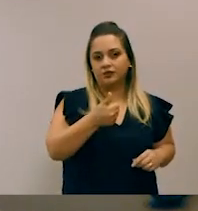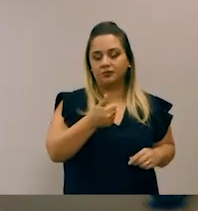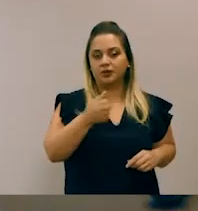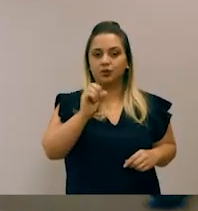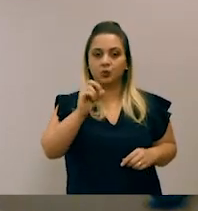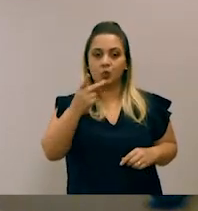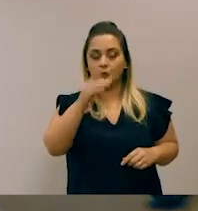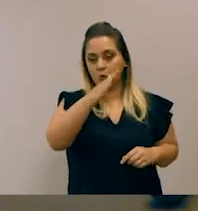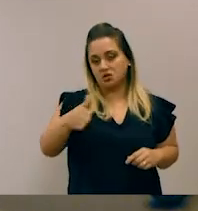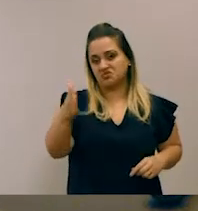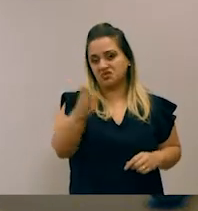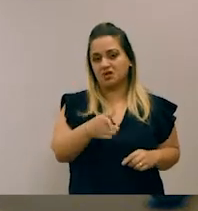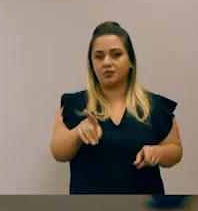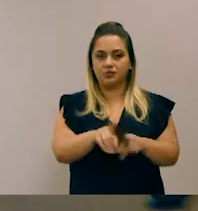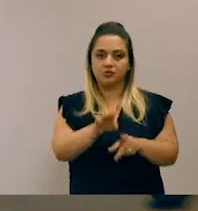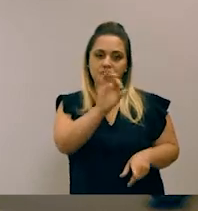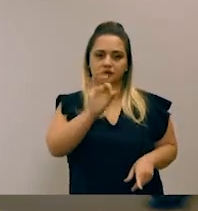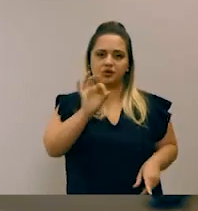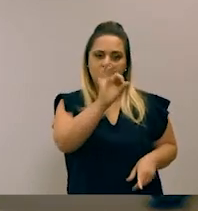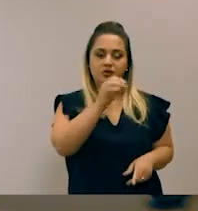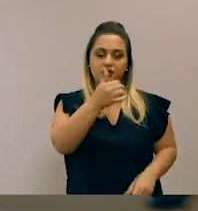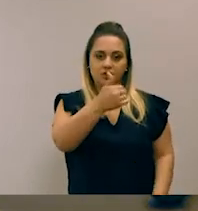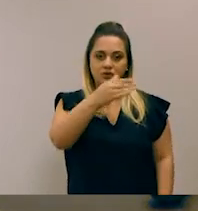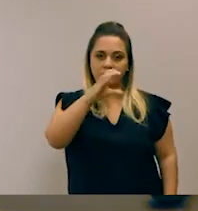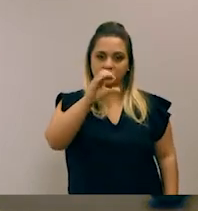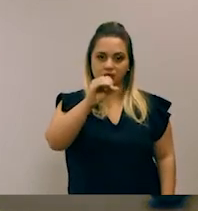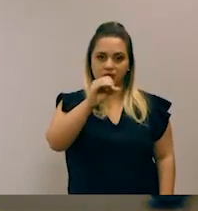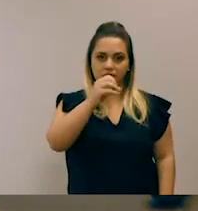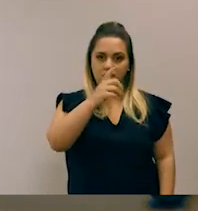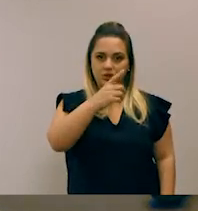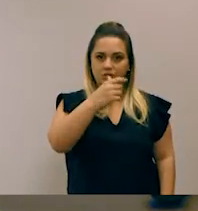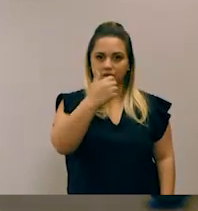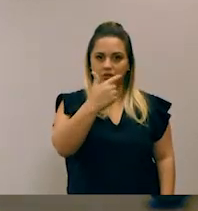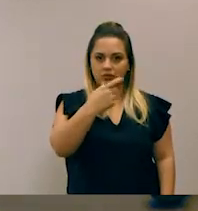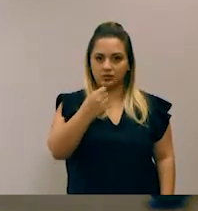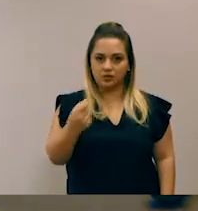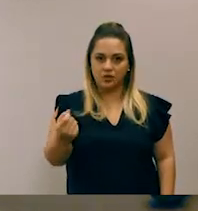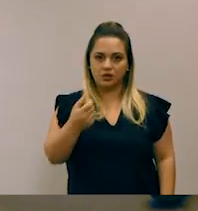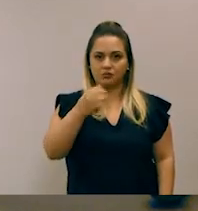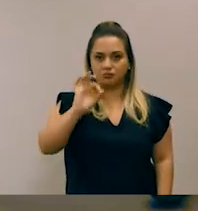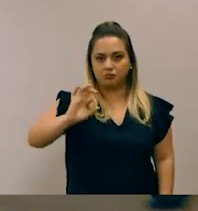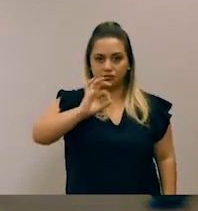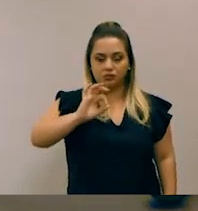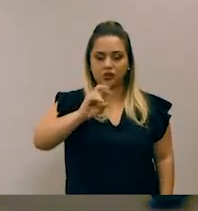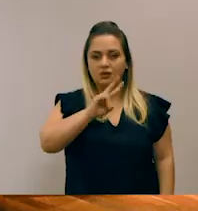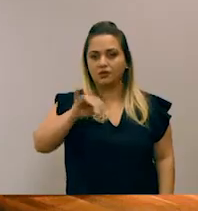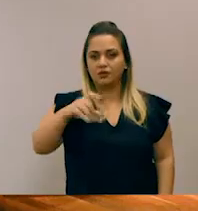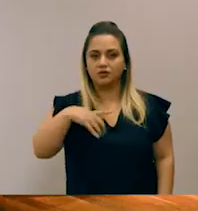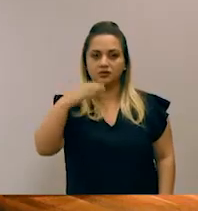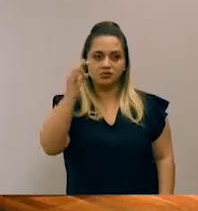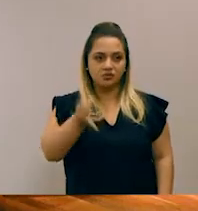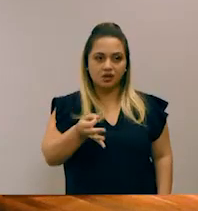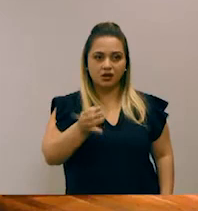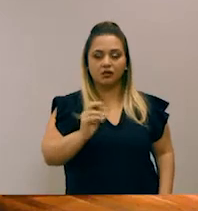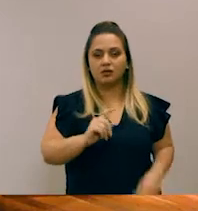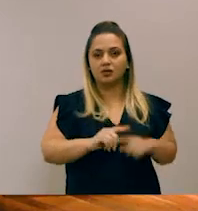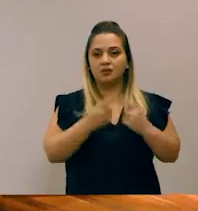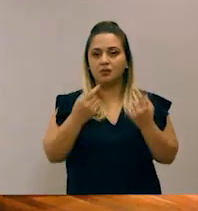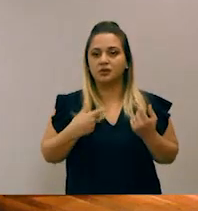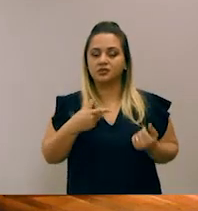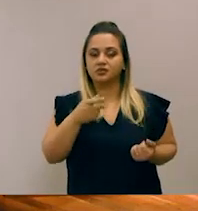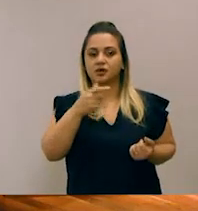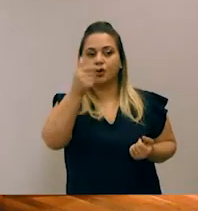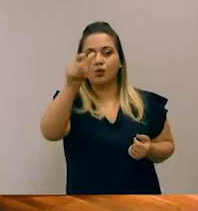or not approval 100%. The solution can be made and will be probably made